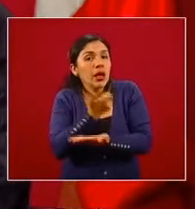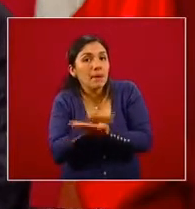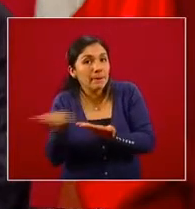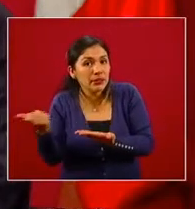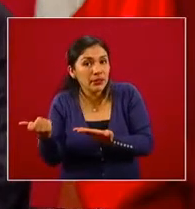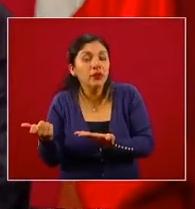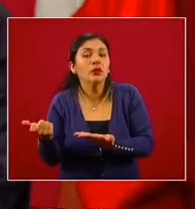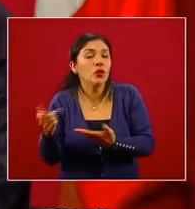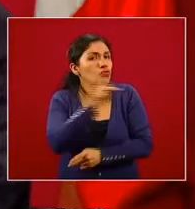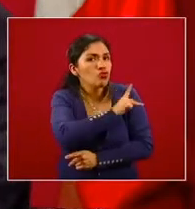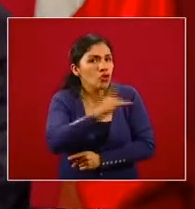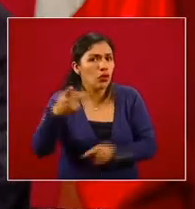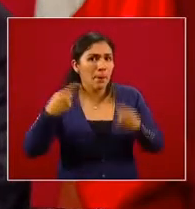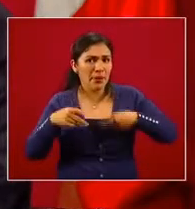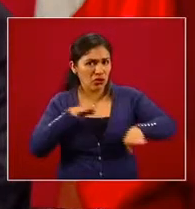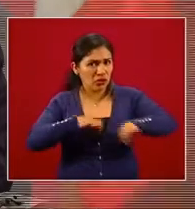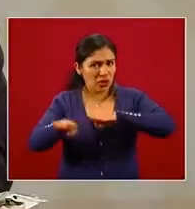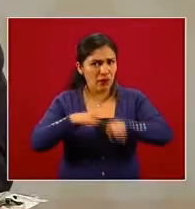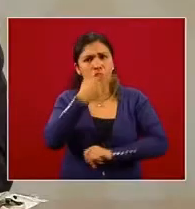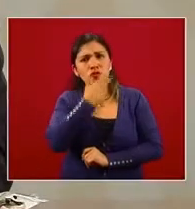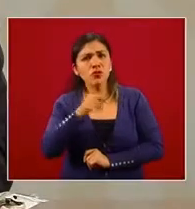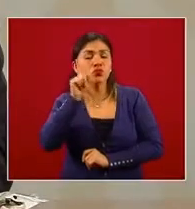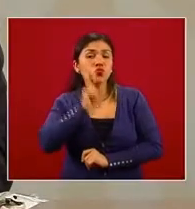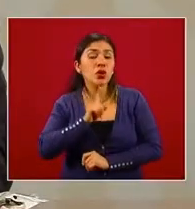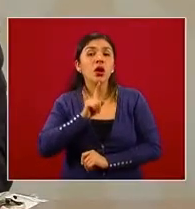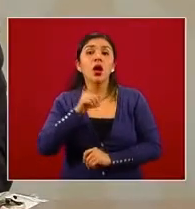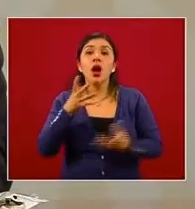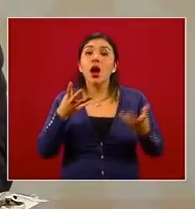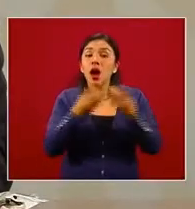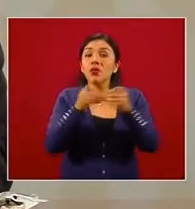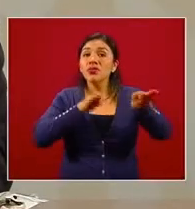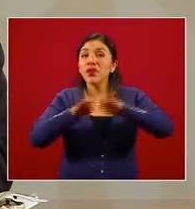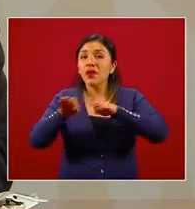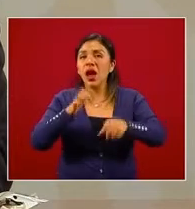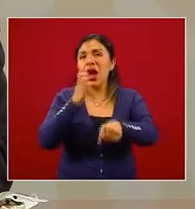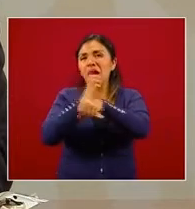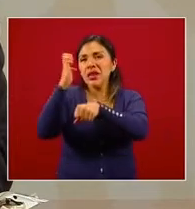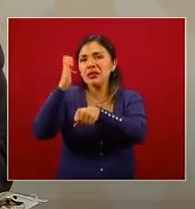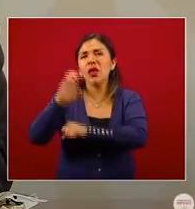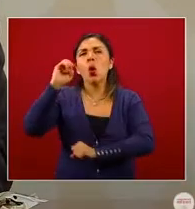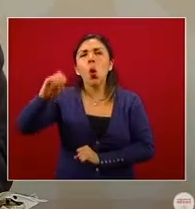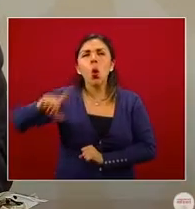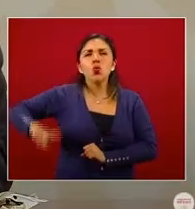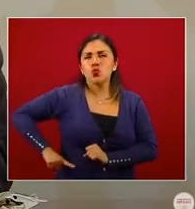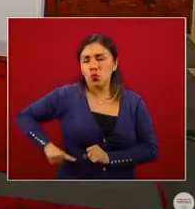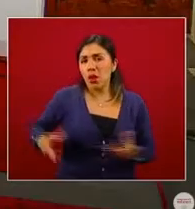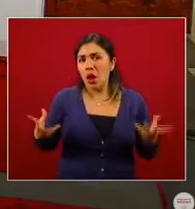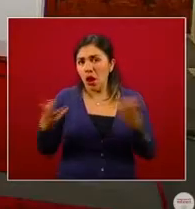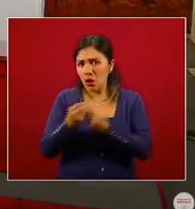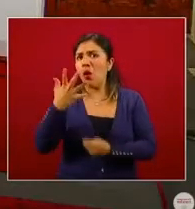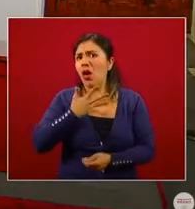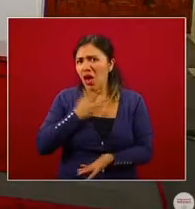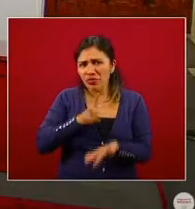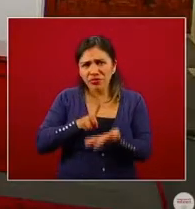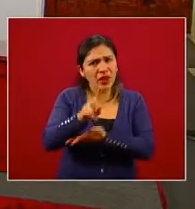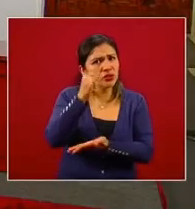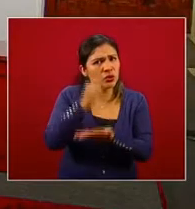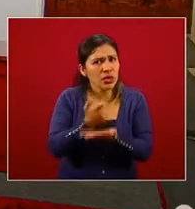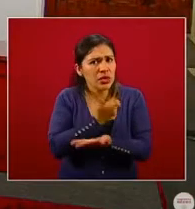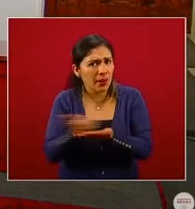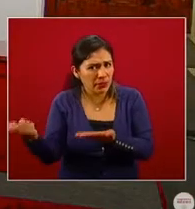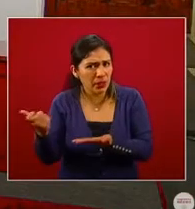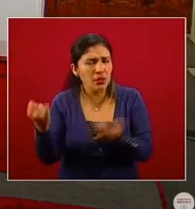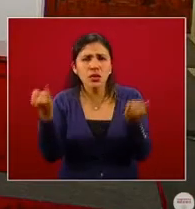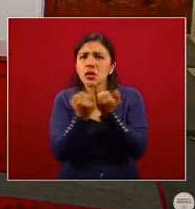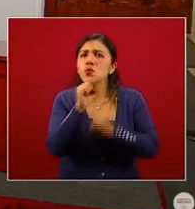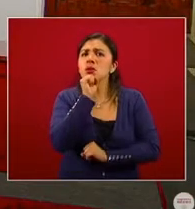person, is the organization who will be following up on leave. Every single person has